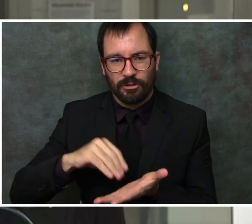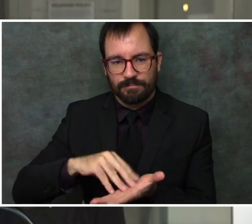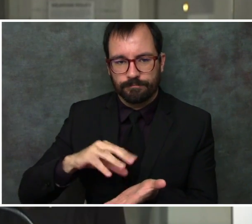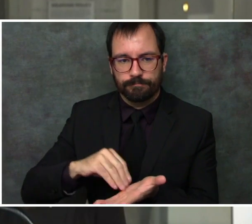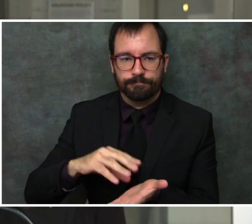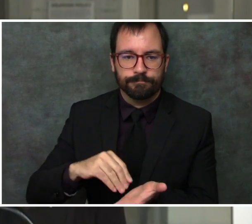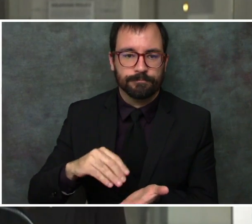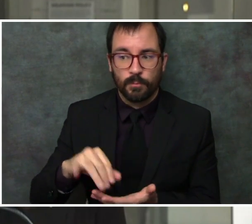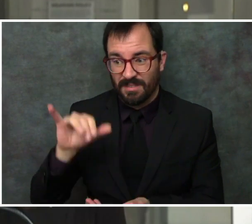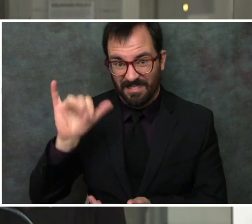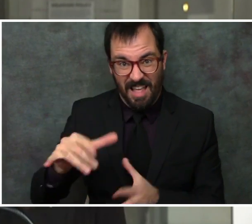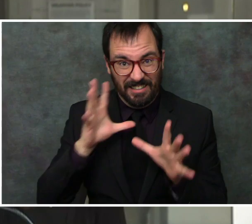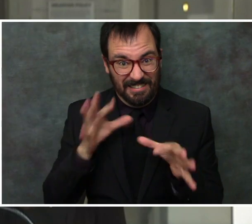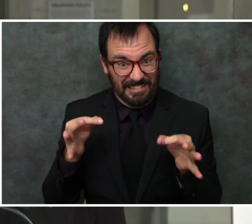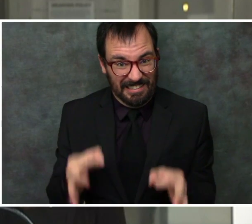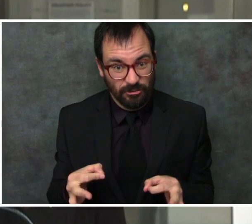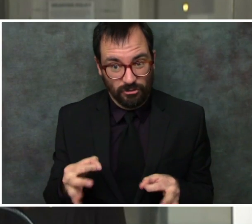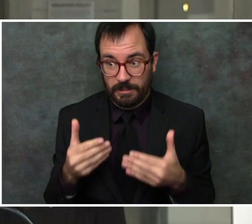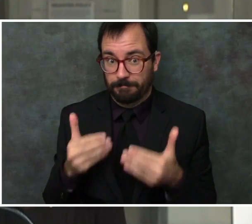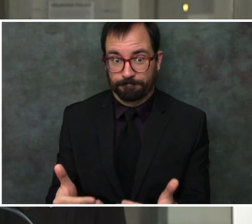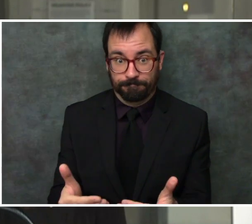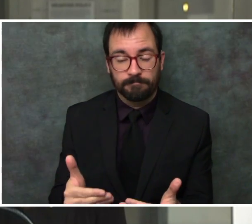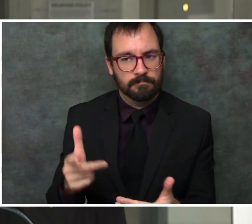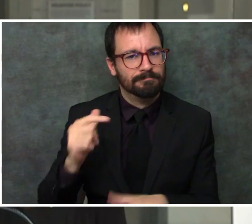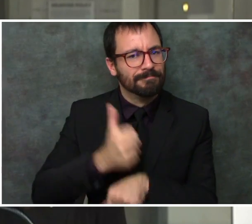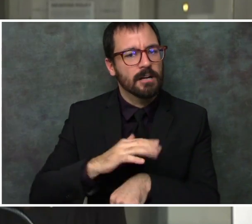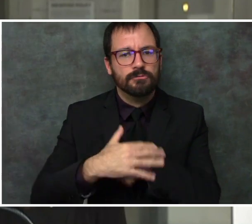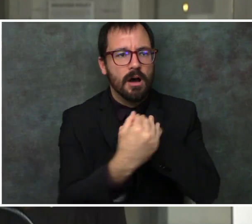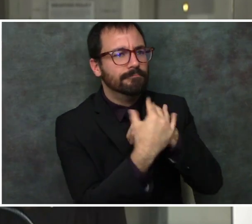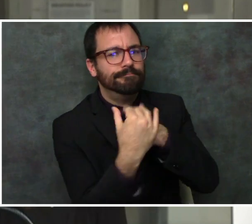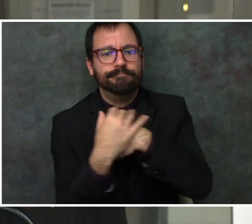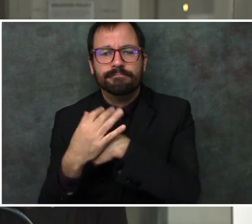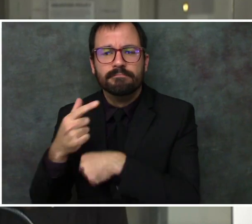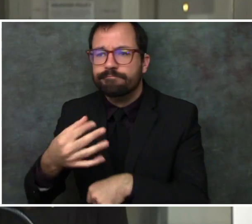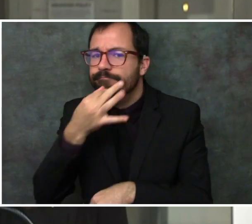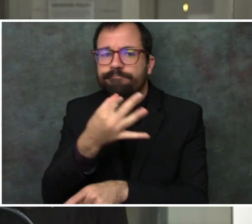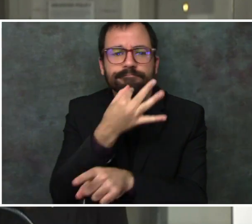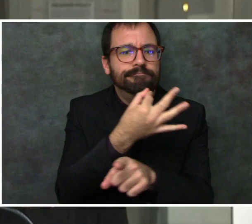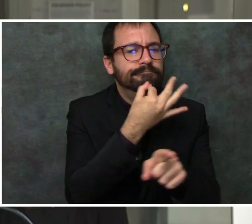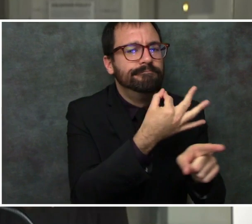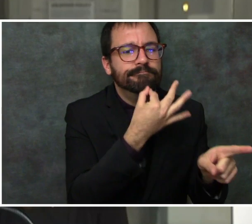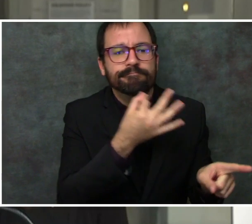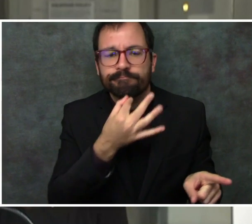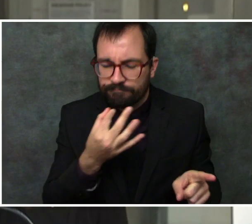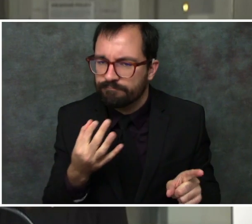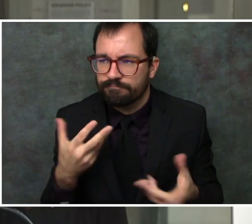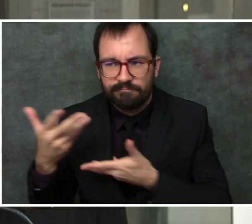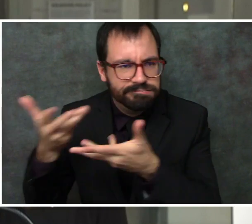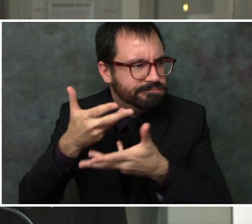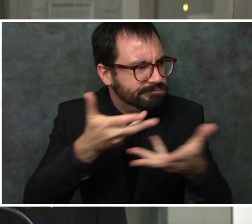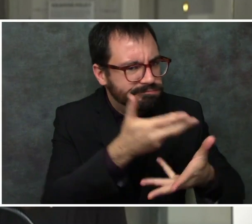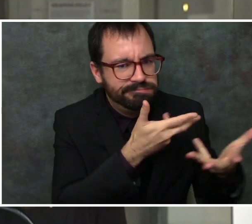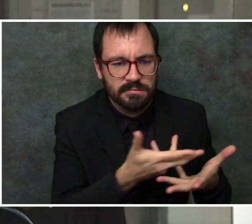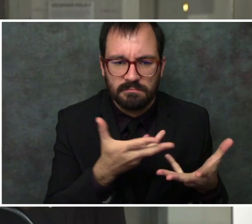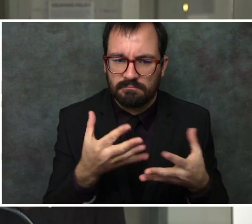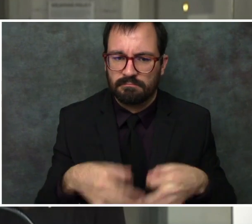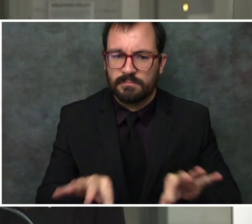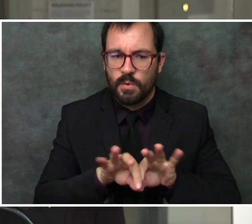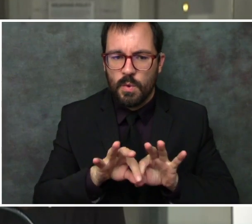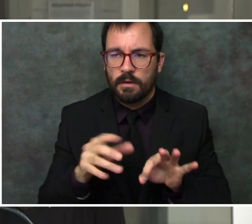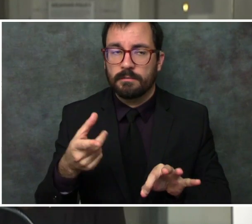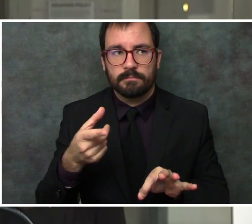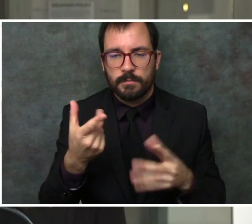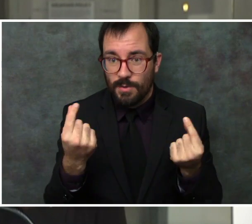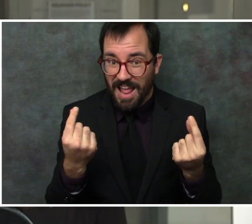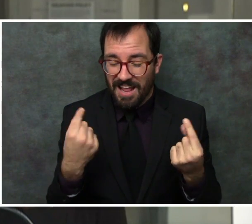consultation with state officials in public health and in education. And it's consistent with our decision to prioritize our highest